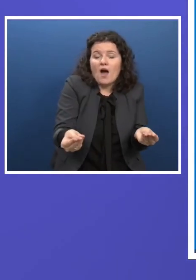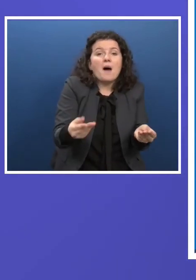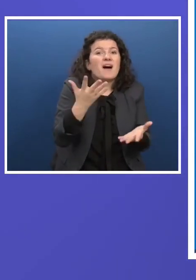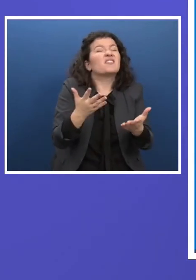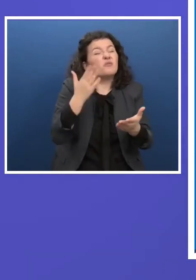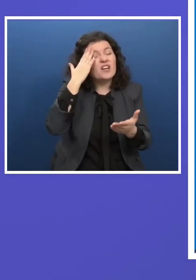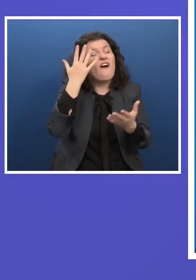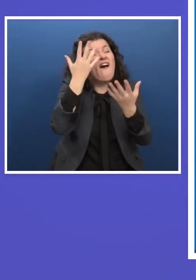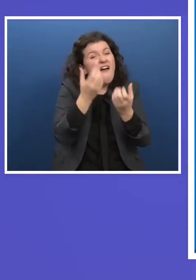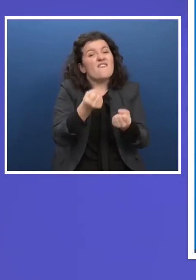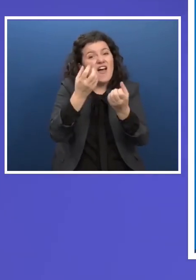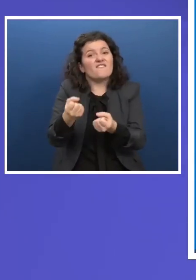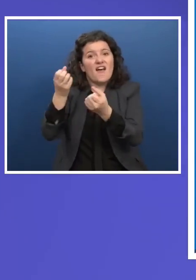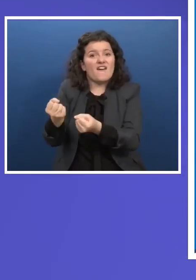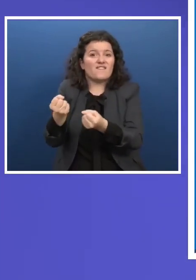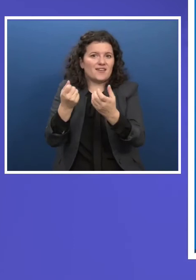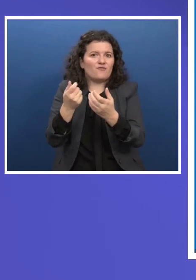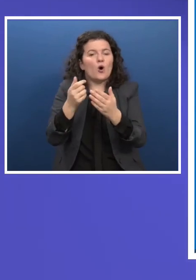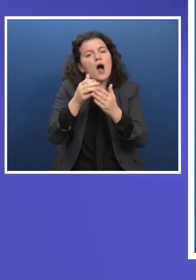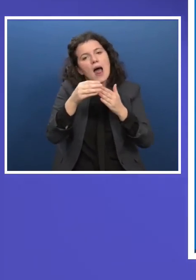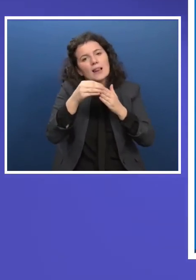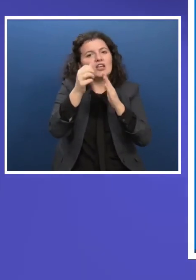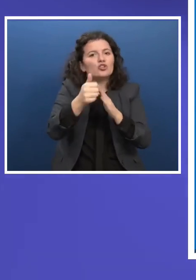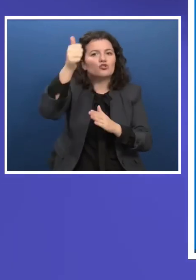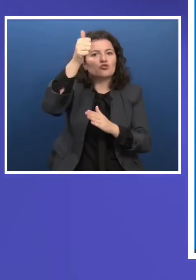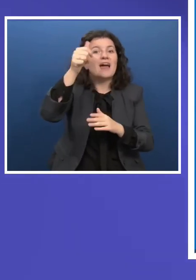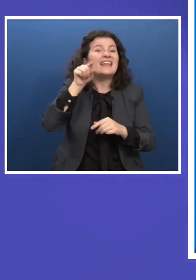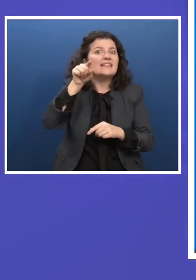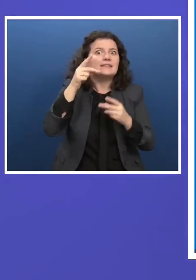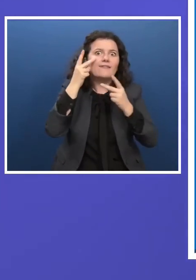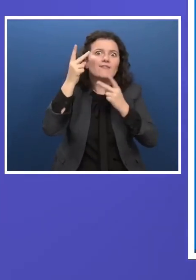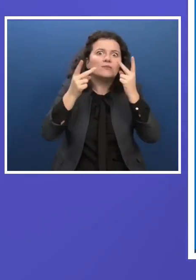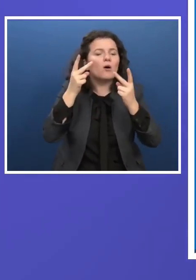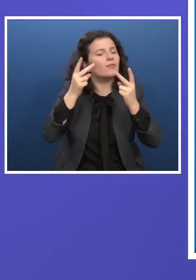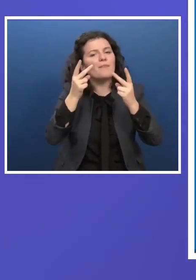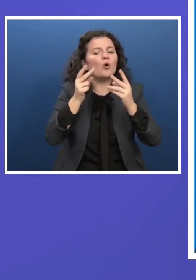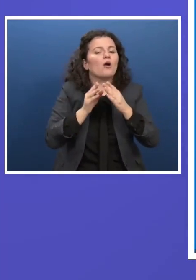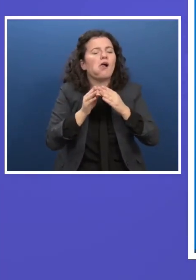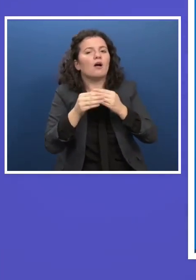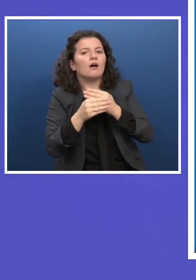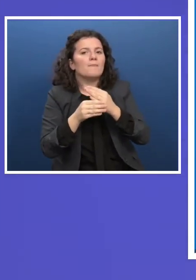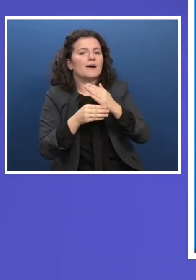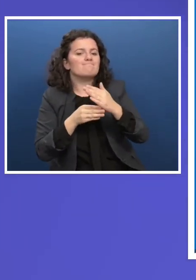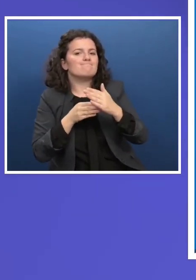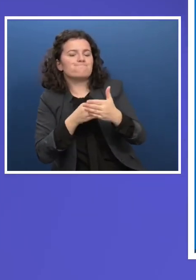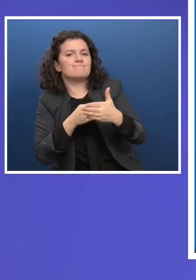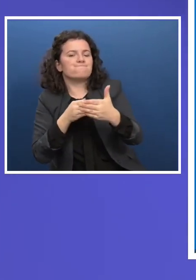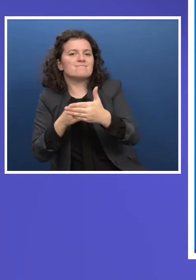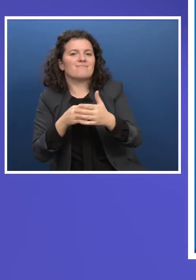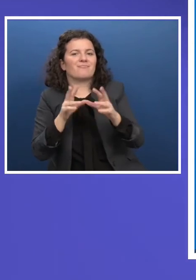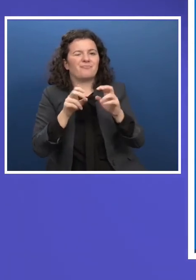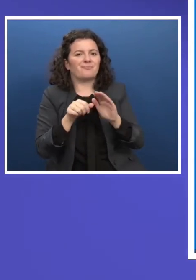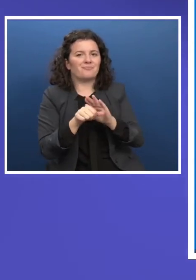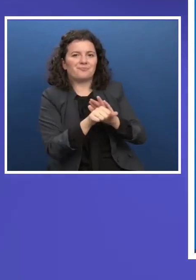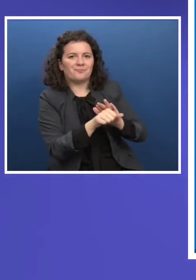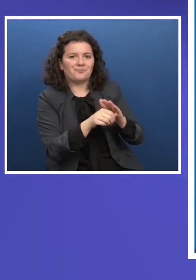to access the leadership position, they are less visible. They are less. It's really the hidden part of that gender equality